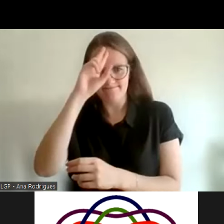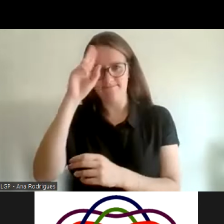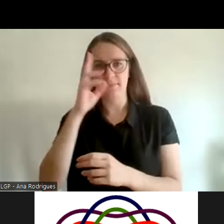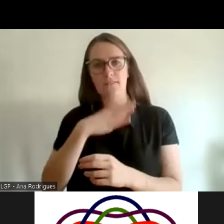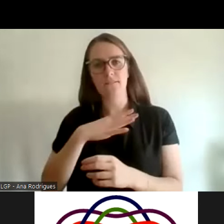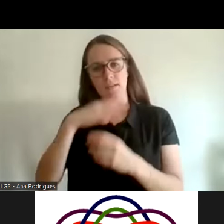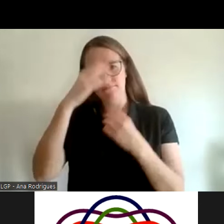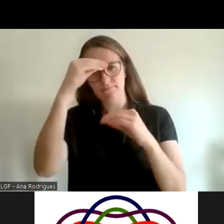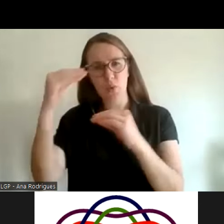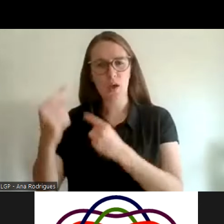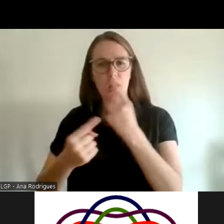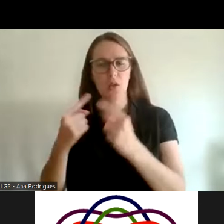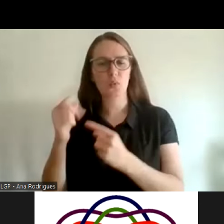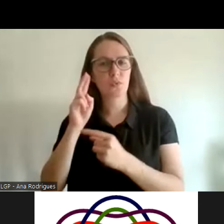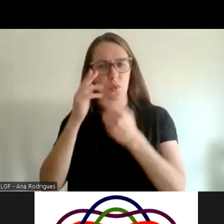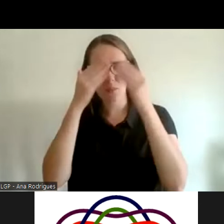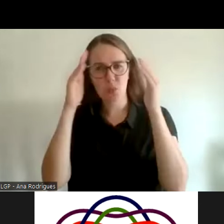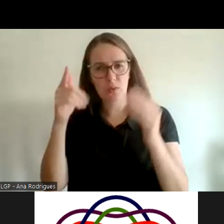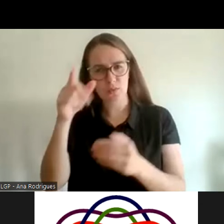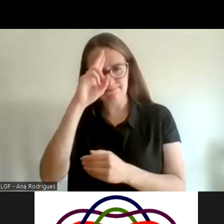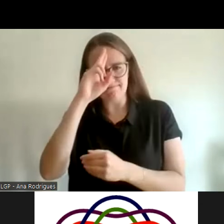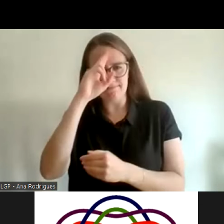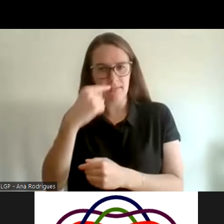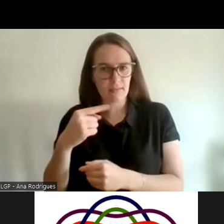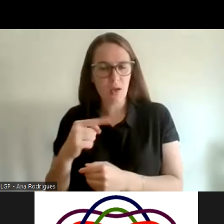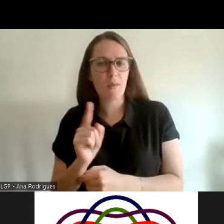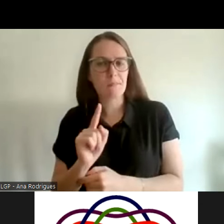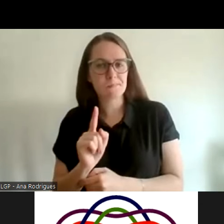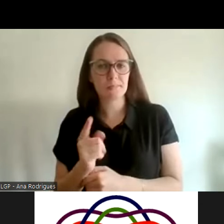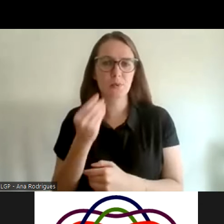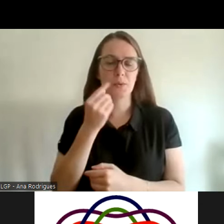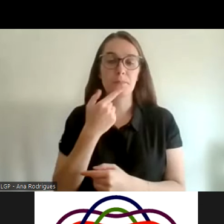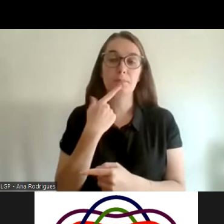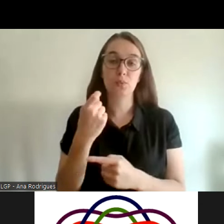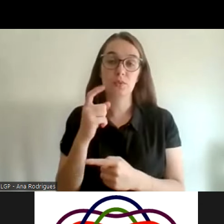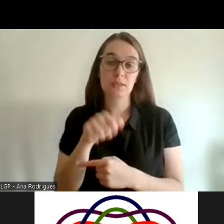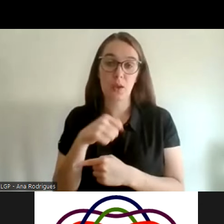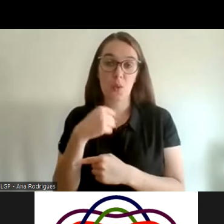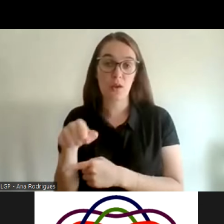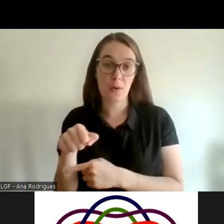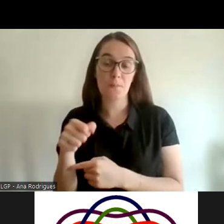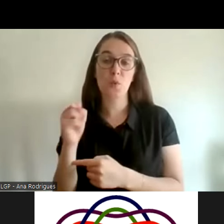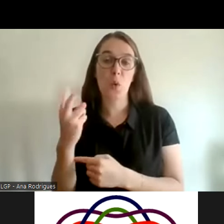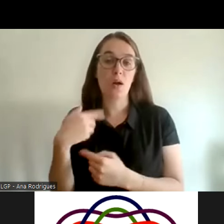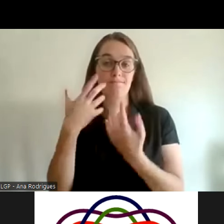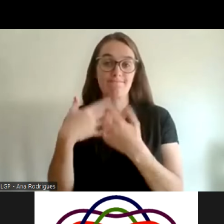democratic values? And again, you have the option between yes, no, and unsure.